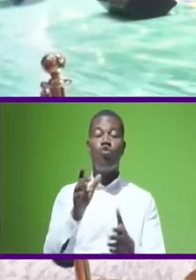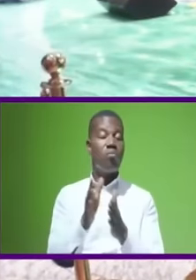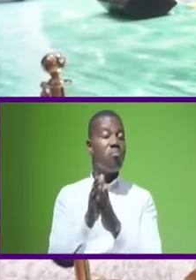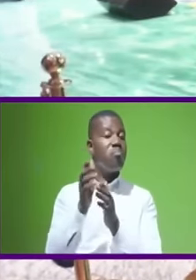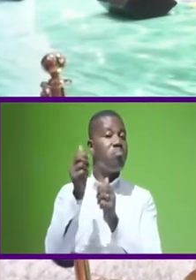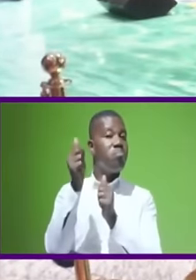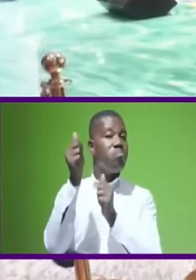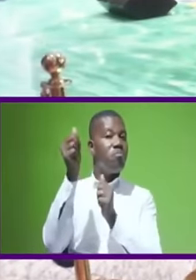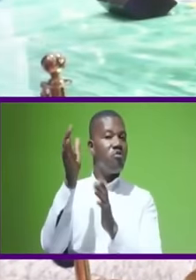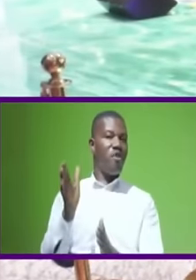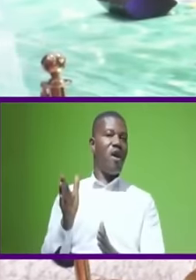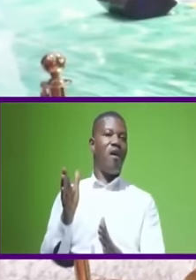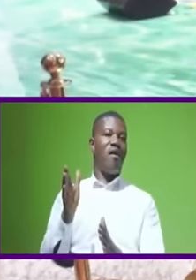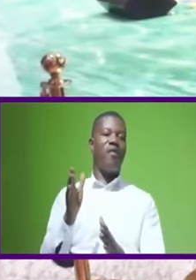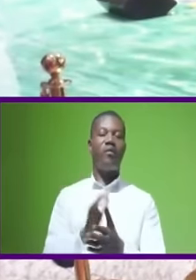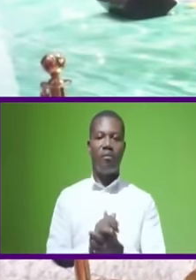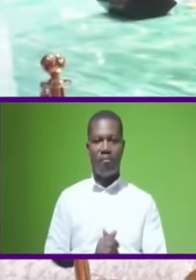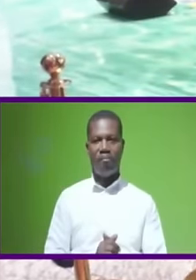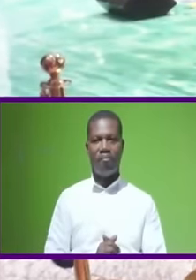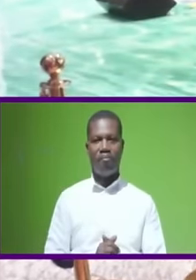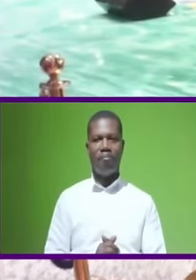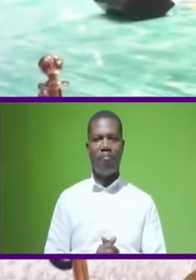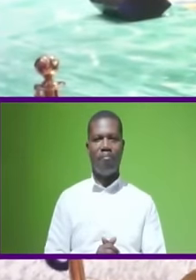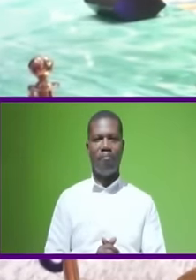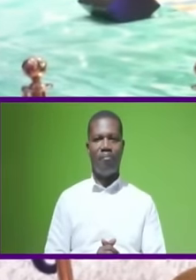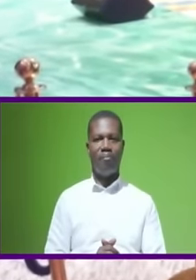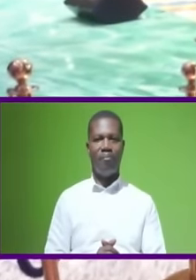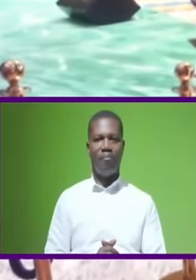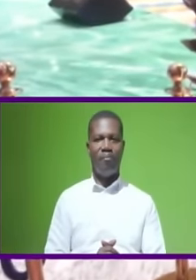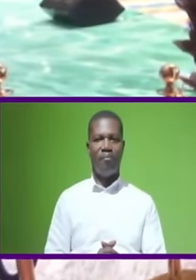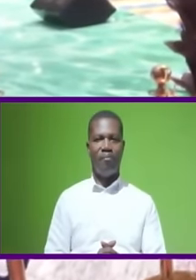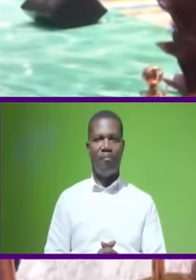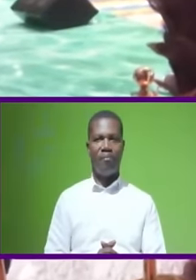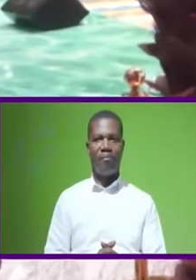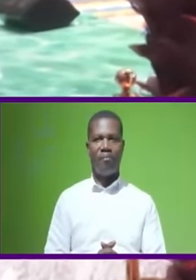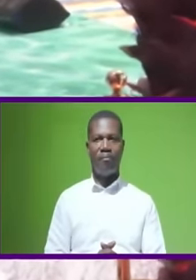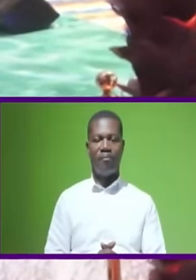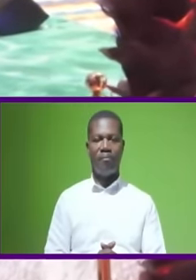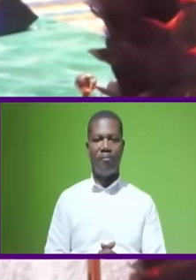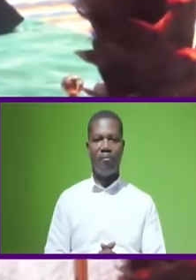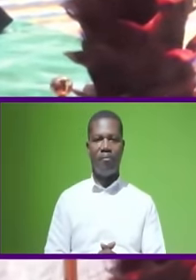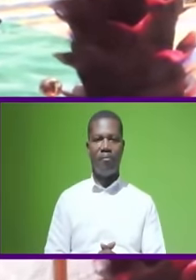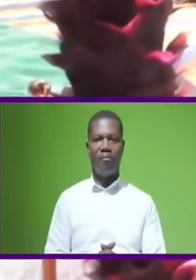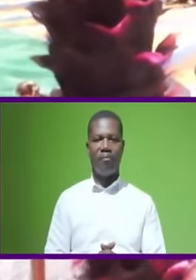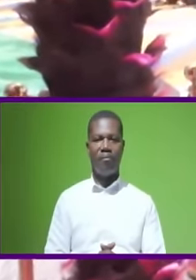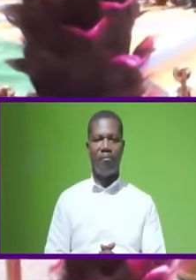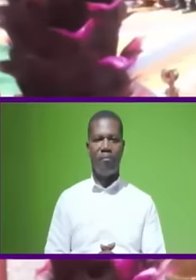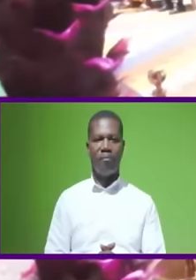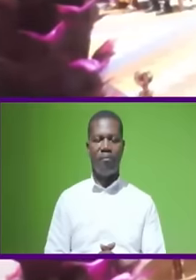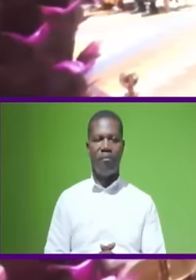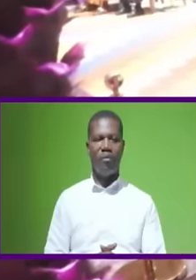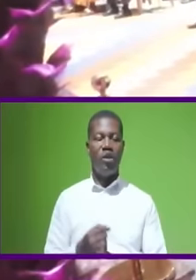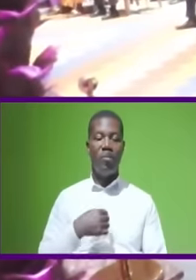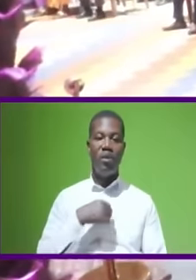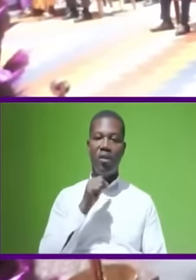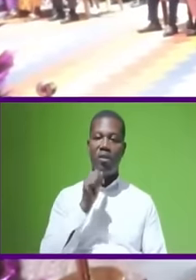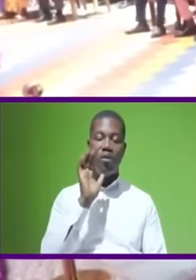Yet upon all things, you wouldn't stop trusting in the Lord. And that is a true